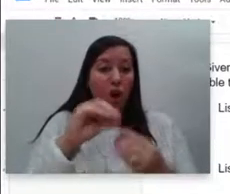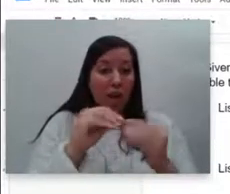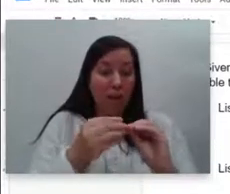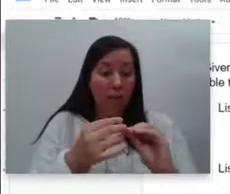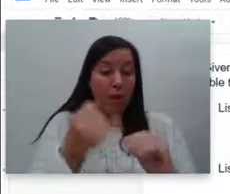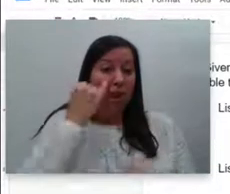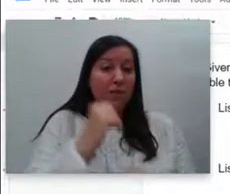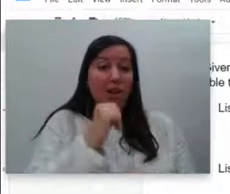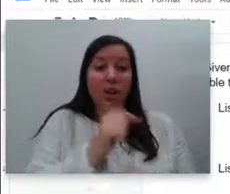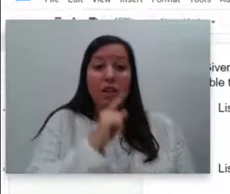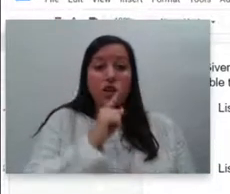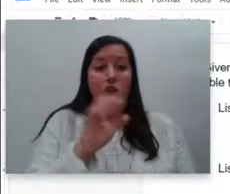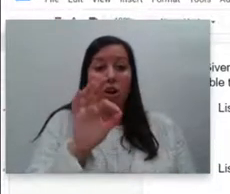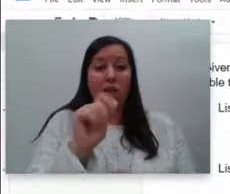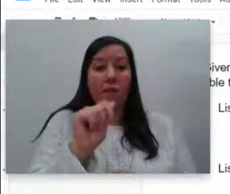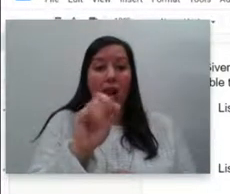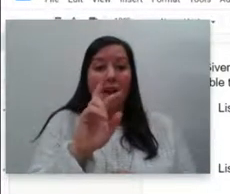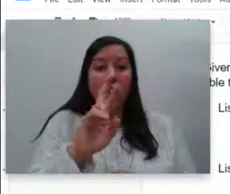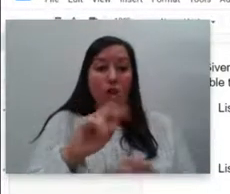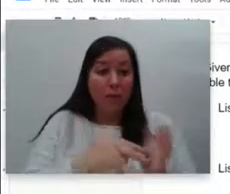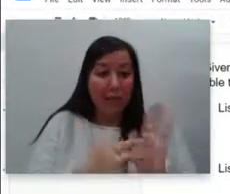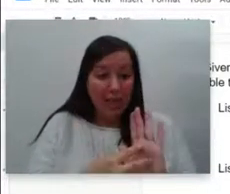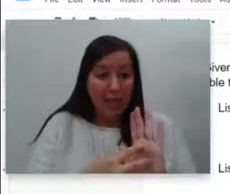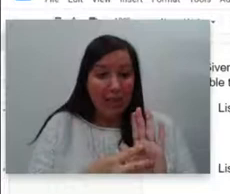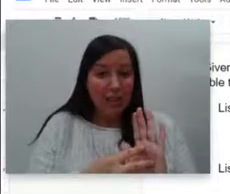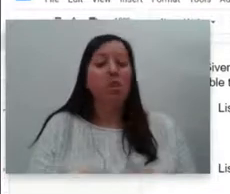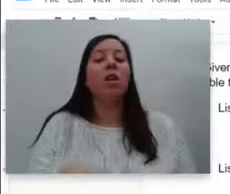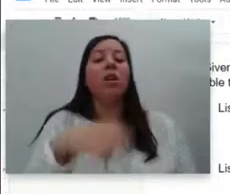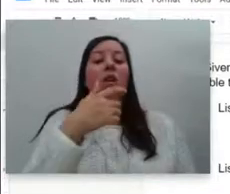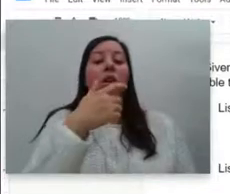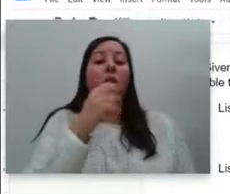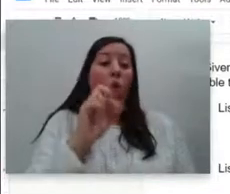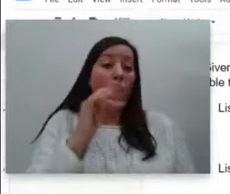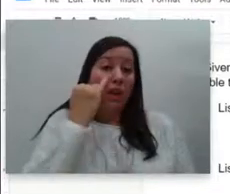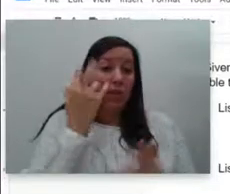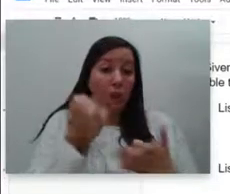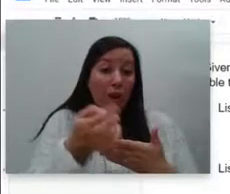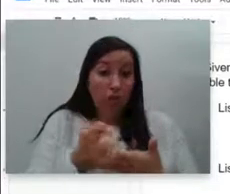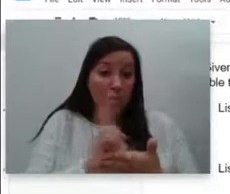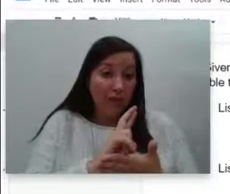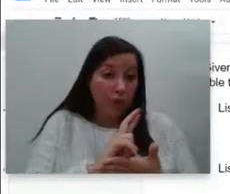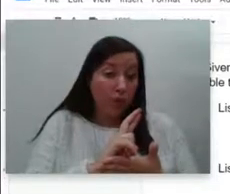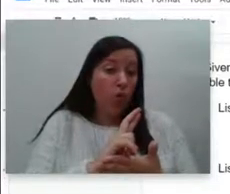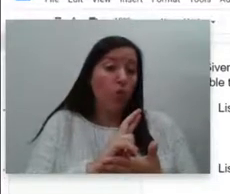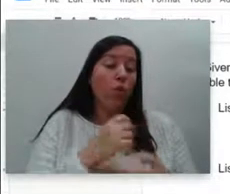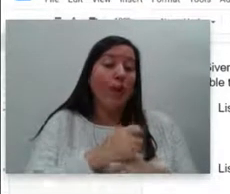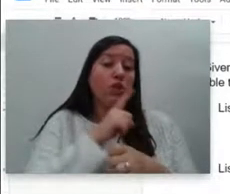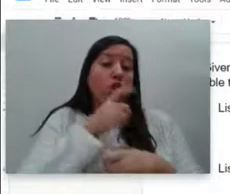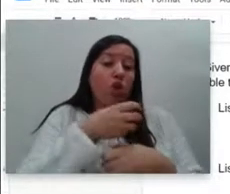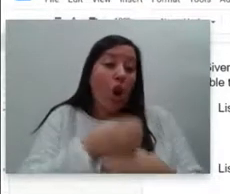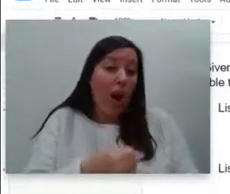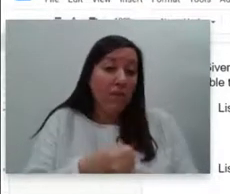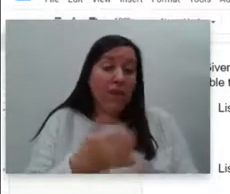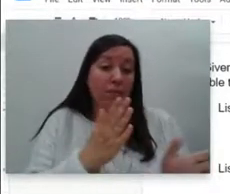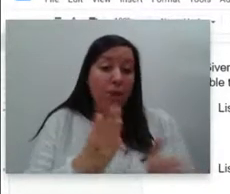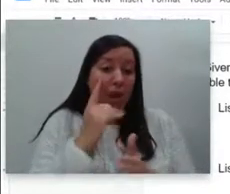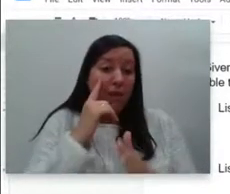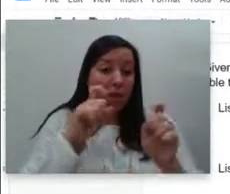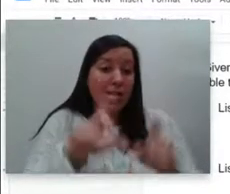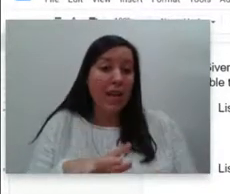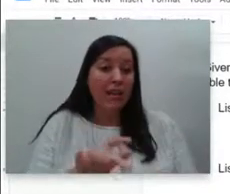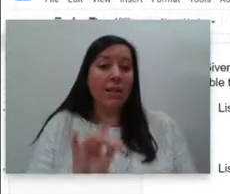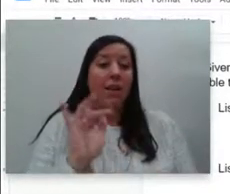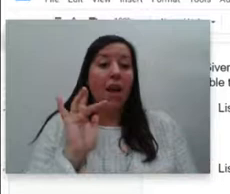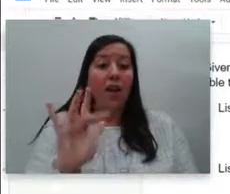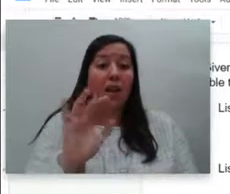not sure what factors are or what that means, or if you just want to review to be really prepared for your test, click on the